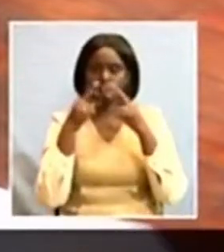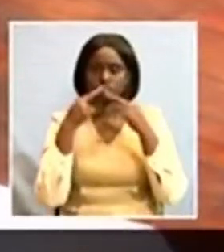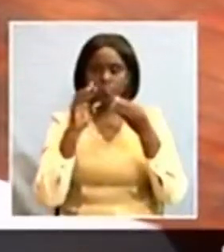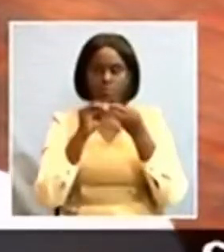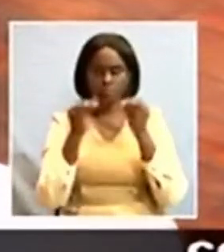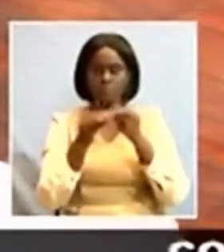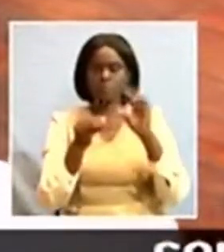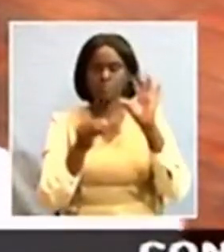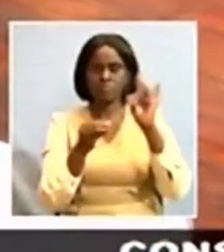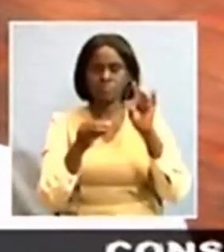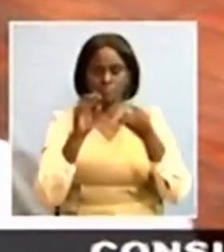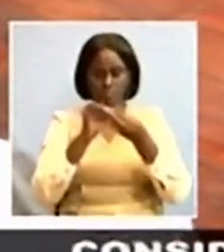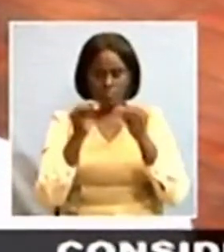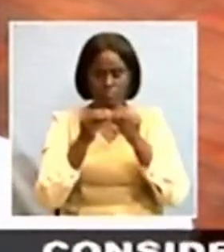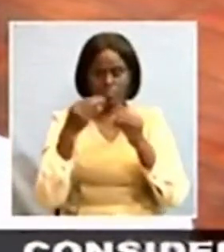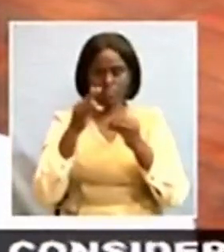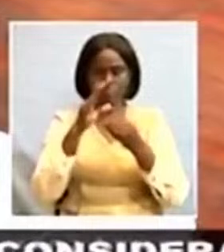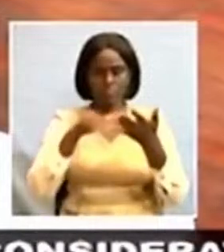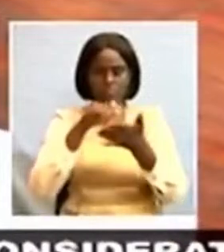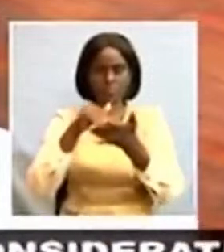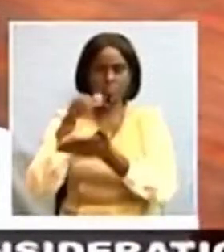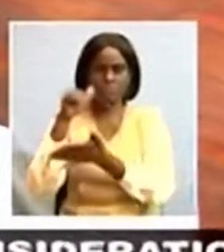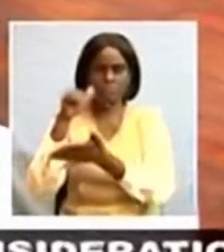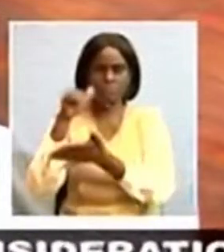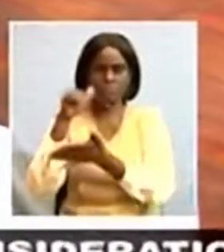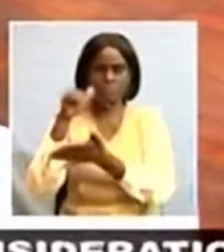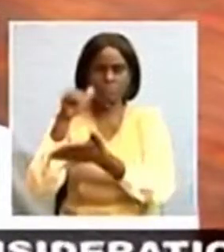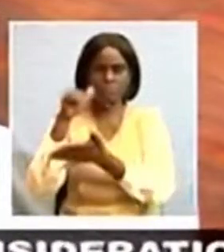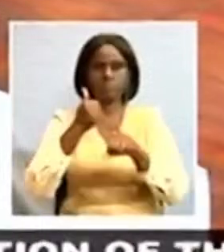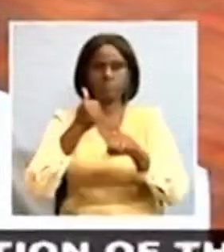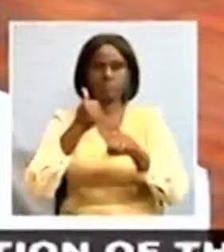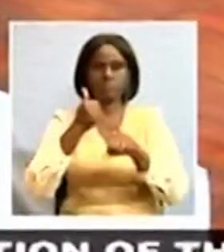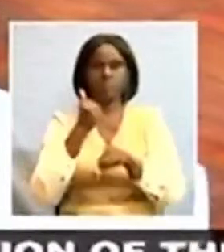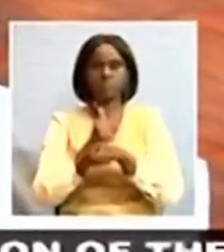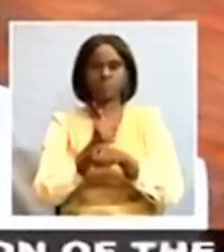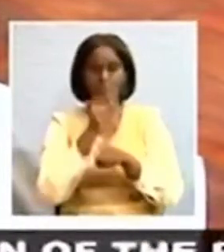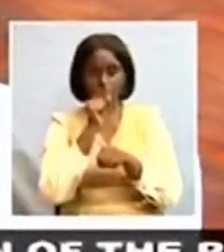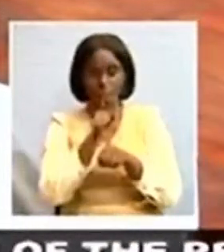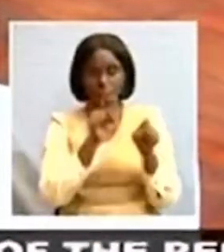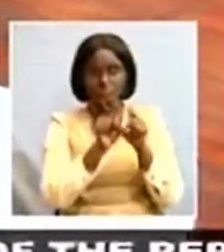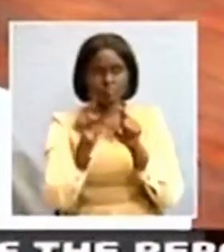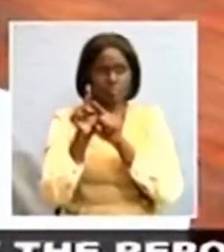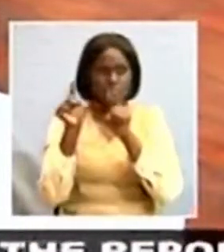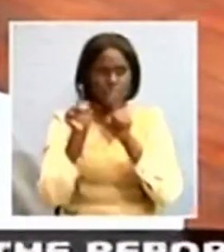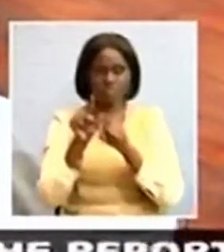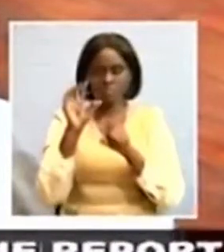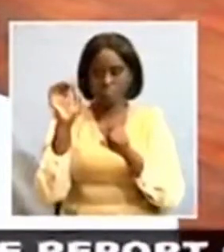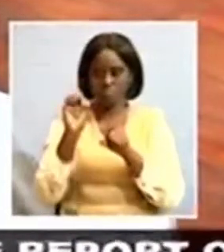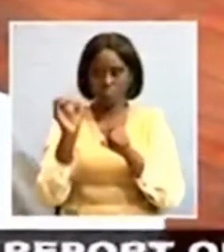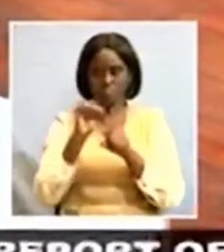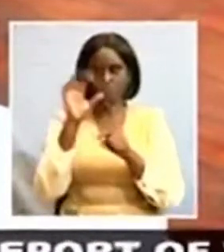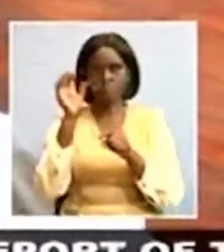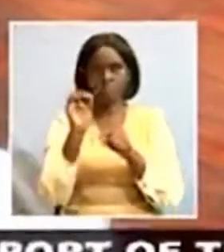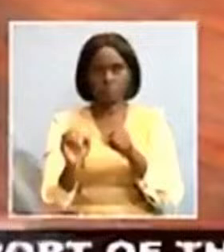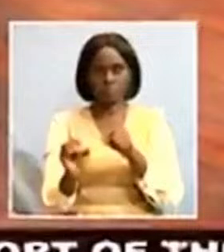8, number of center registers established. This also stood at 0%.